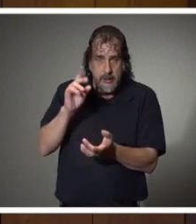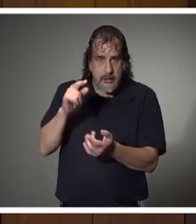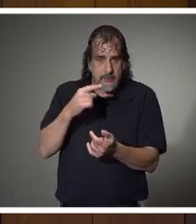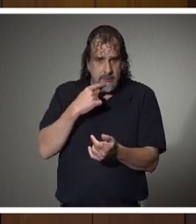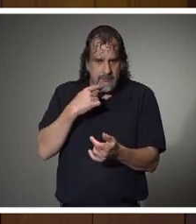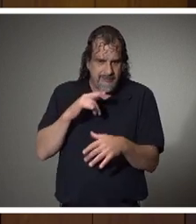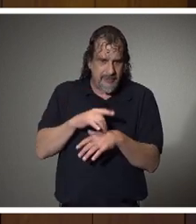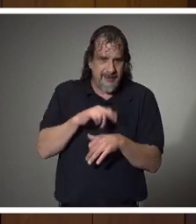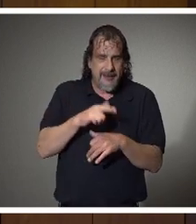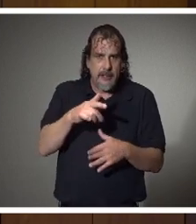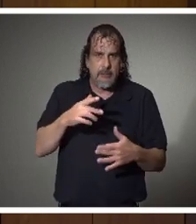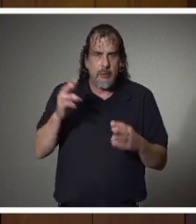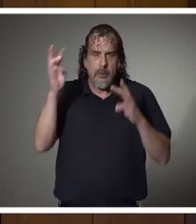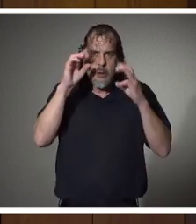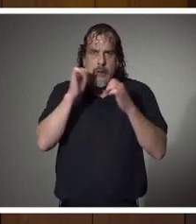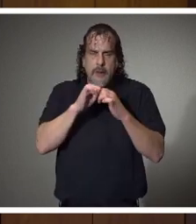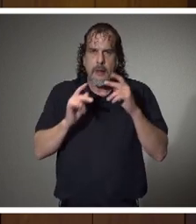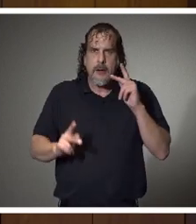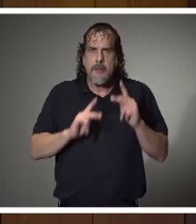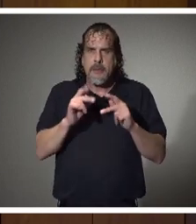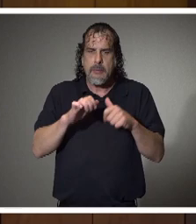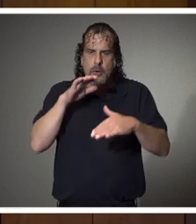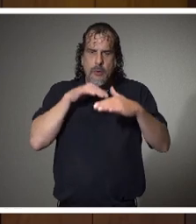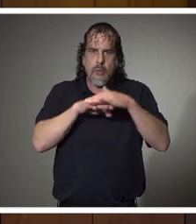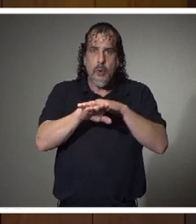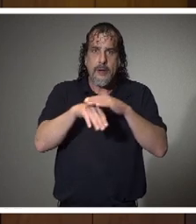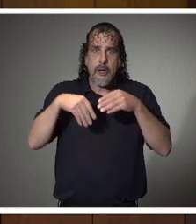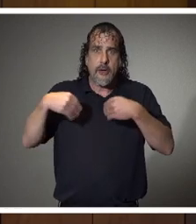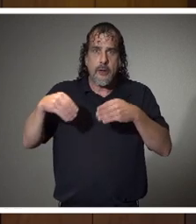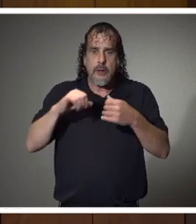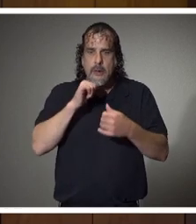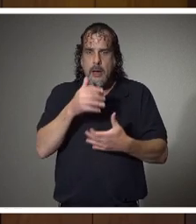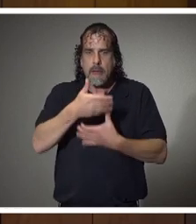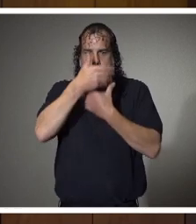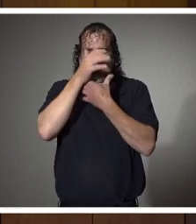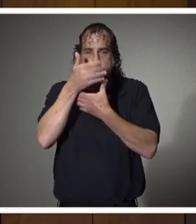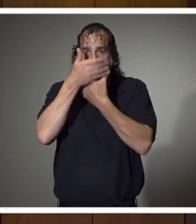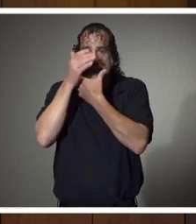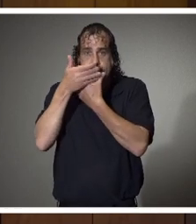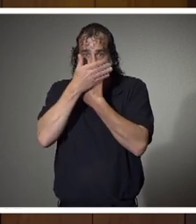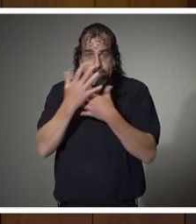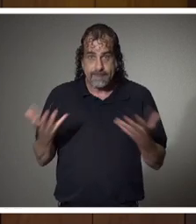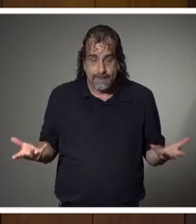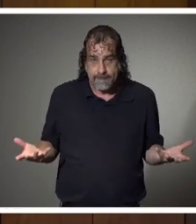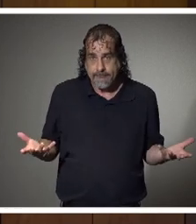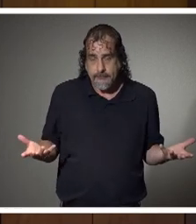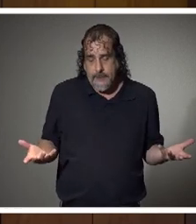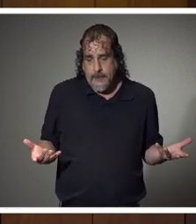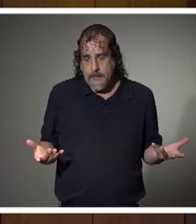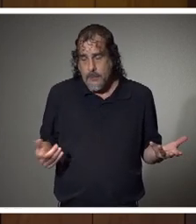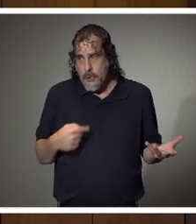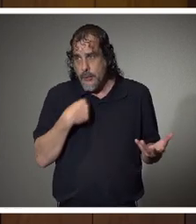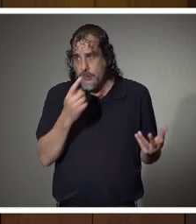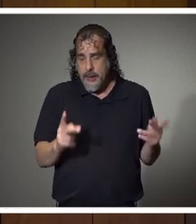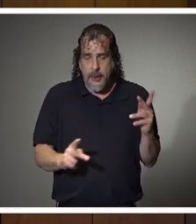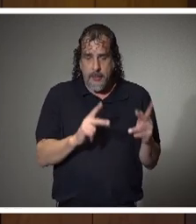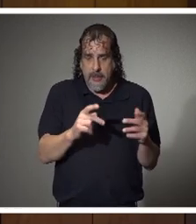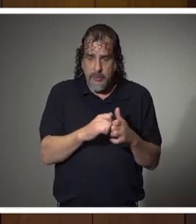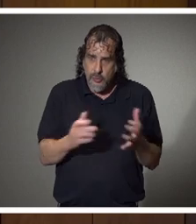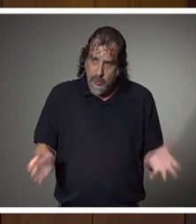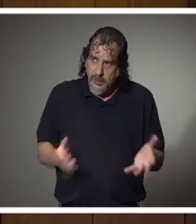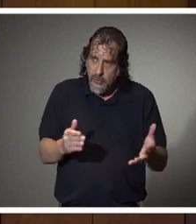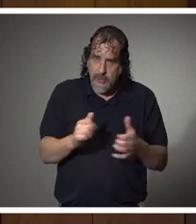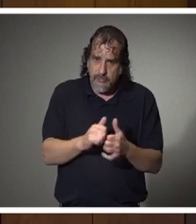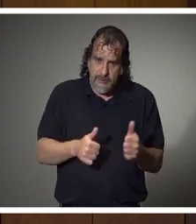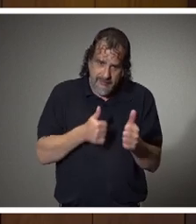week that he's concerned that people are going to stores not wearing masks. What are you telling Mississippians to try to encourage them to